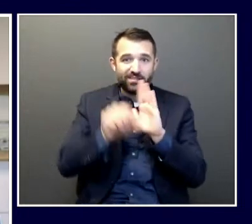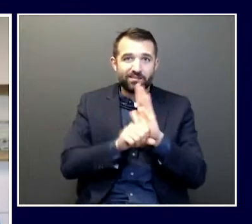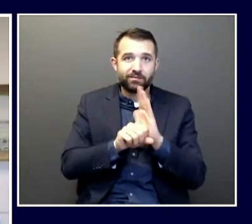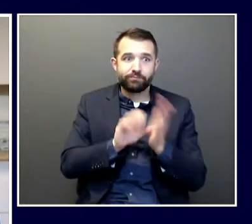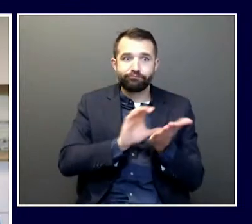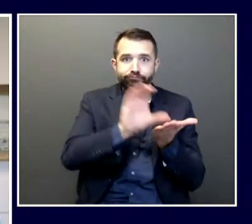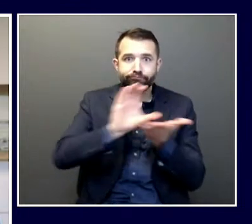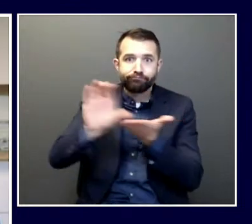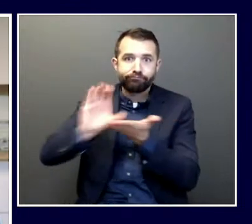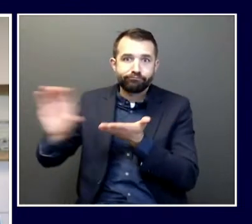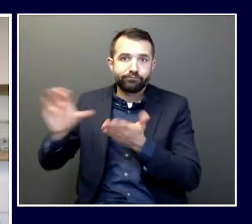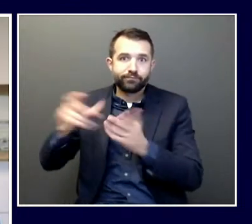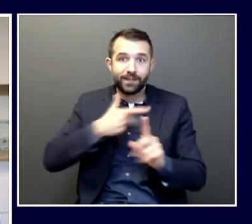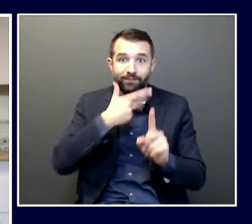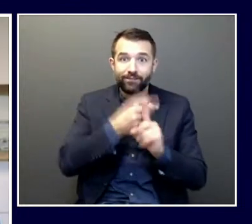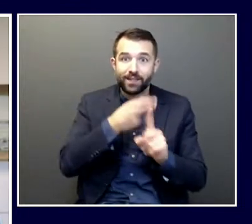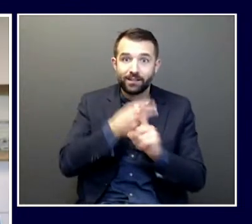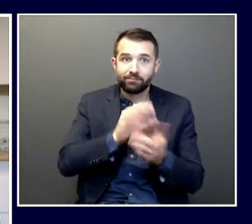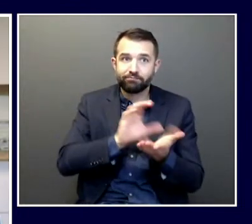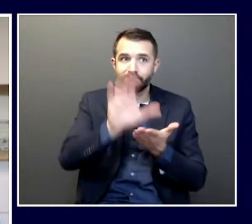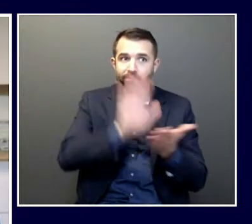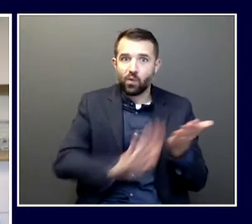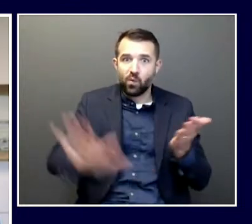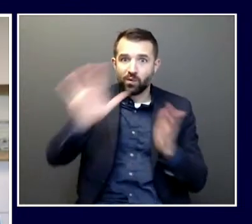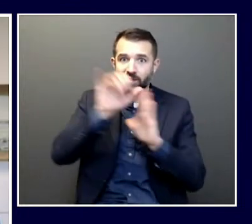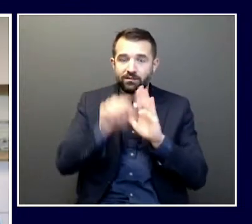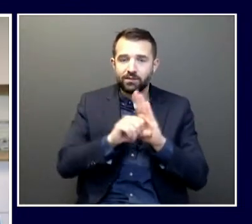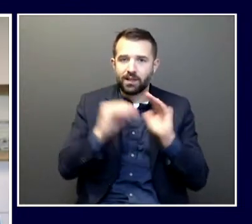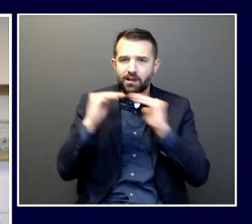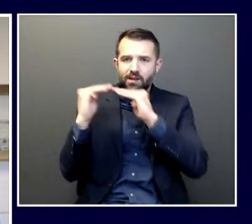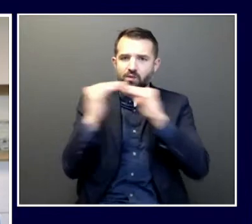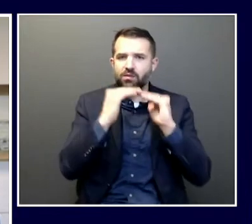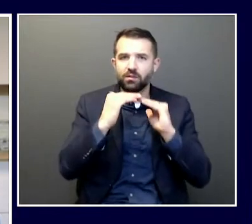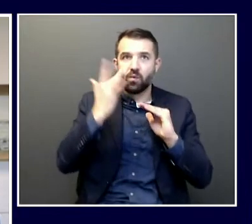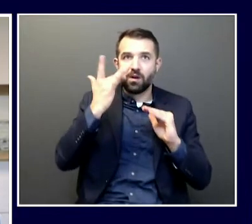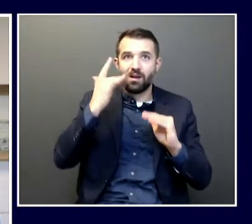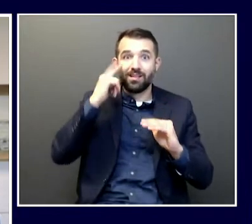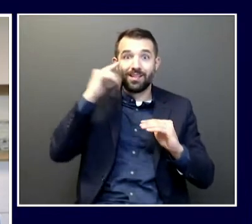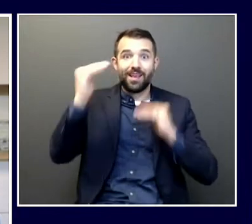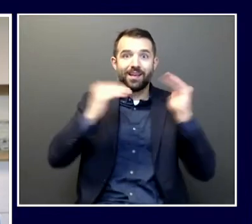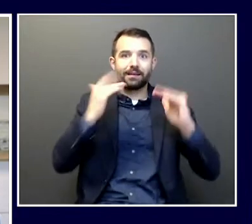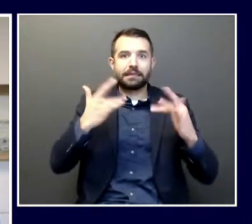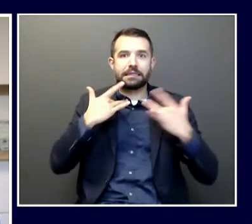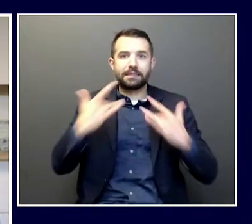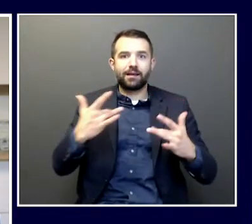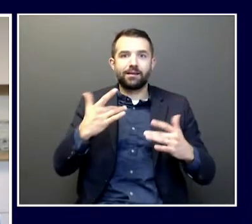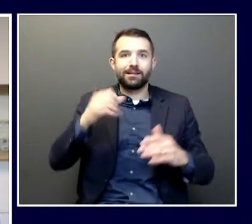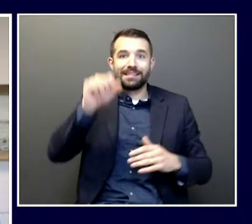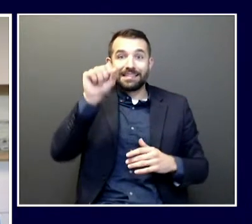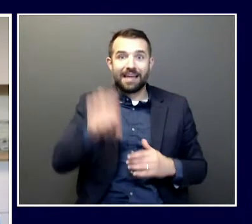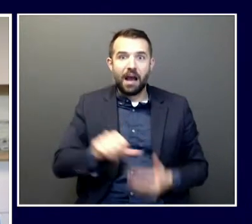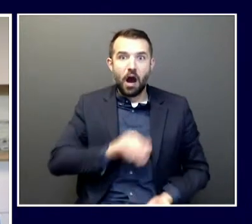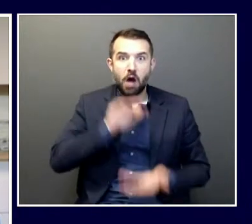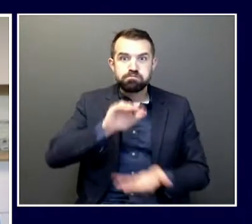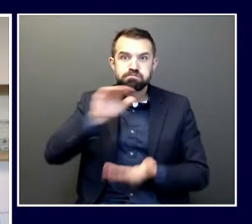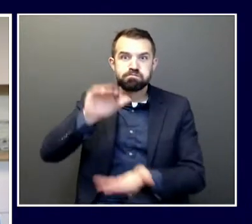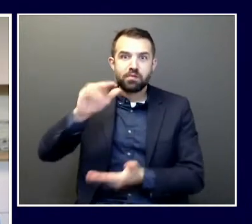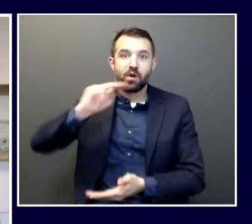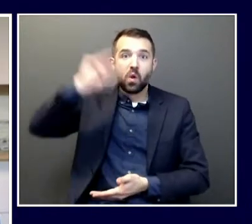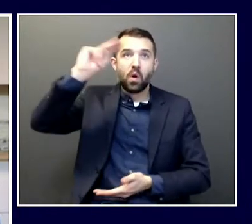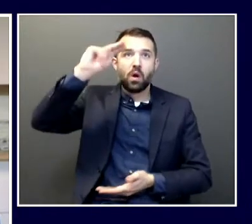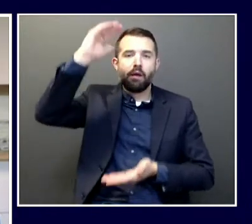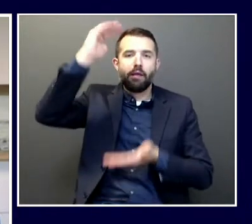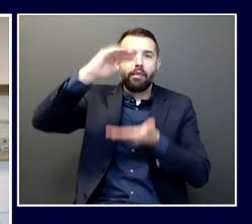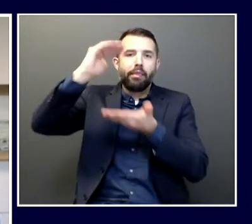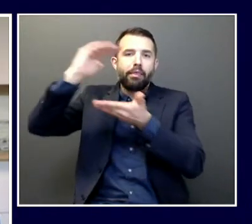of unvaccinated people we're having is driving up the caseloads likely in the state. Can you talk about any kind of strategies for making sure that